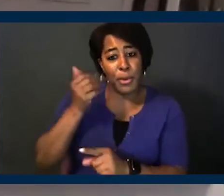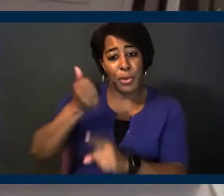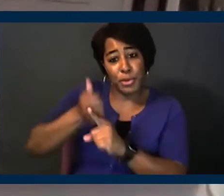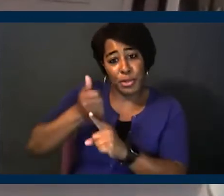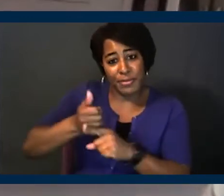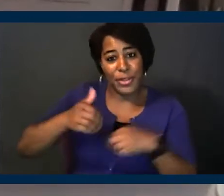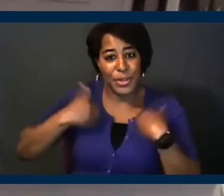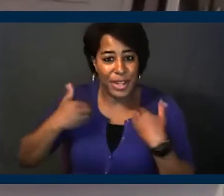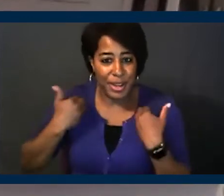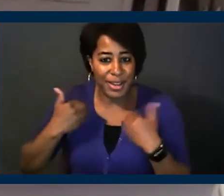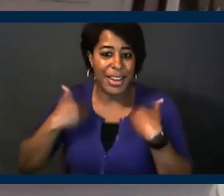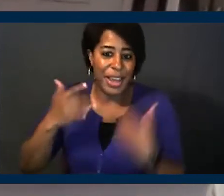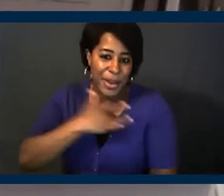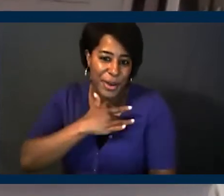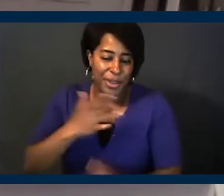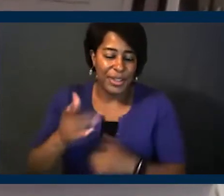heart.